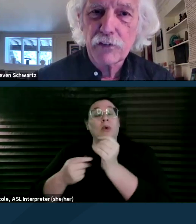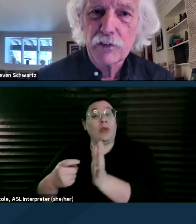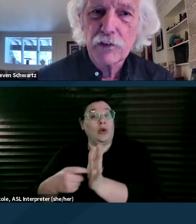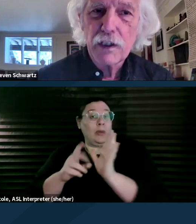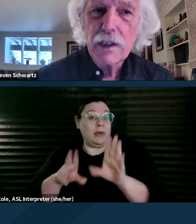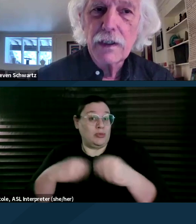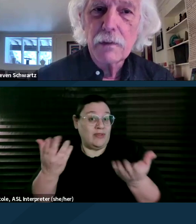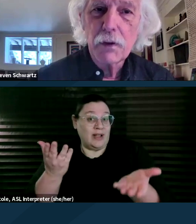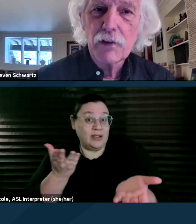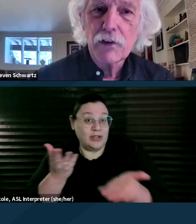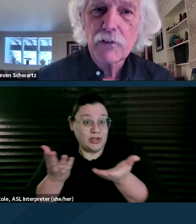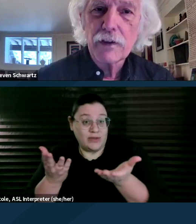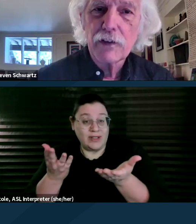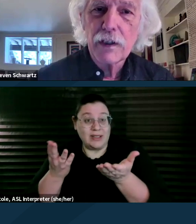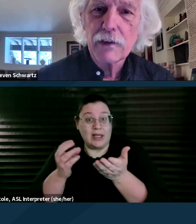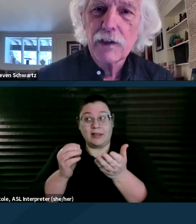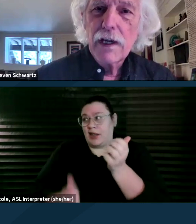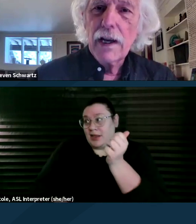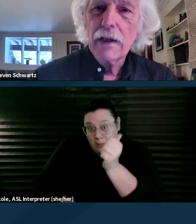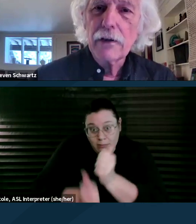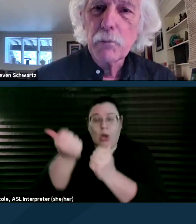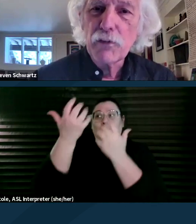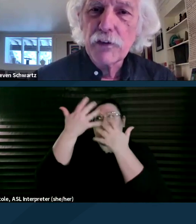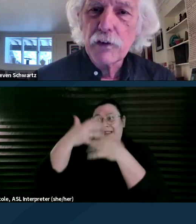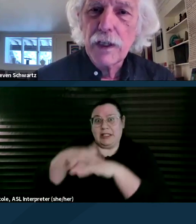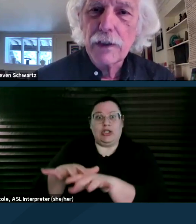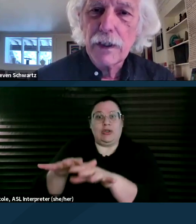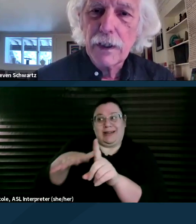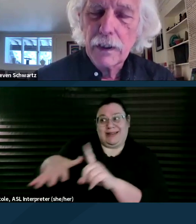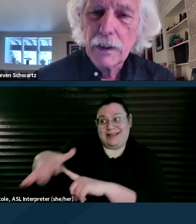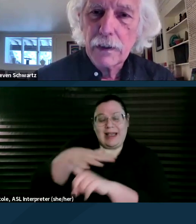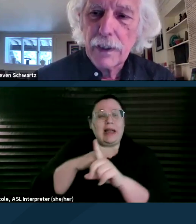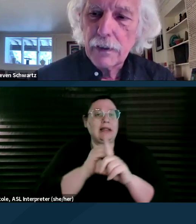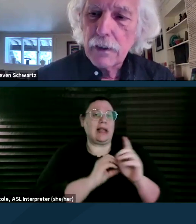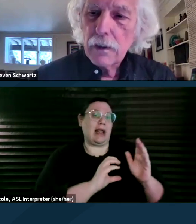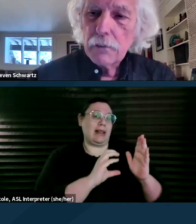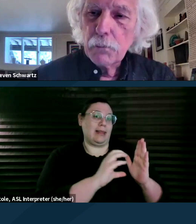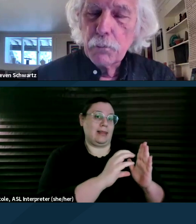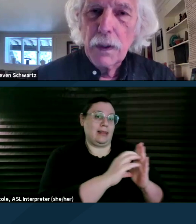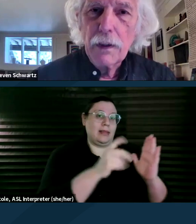provide services in the most integrated settings and the provision that